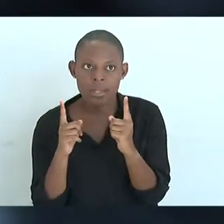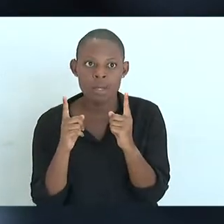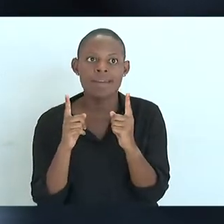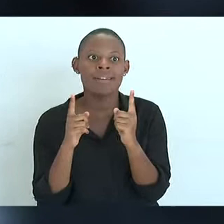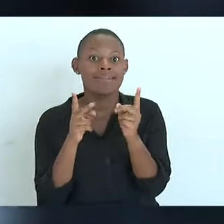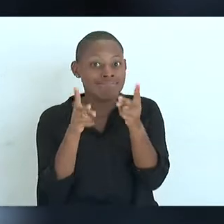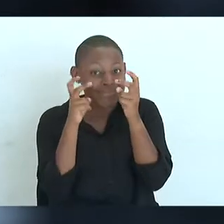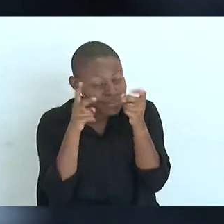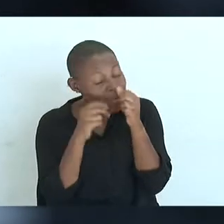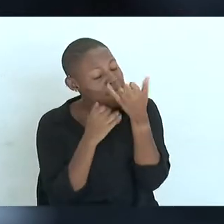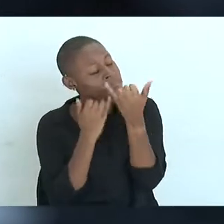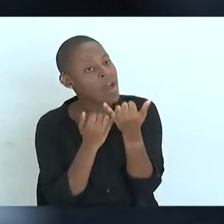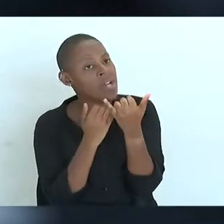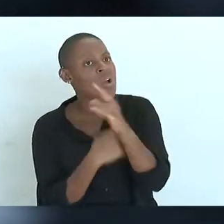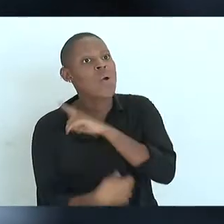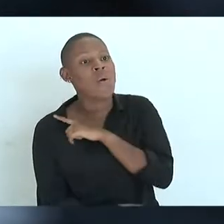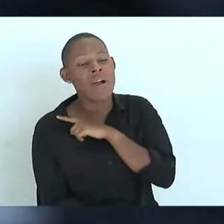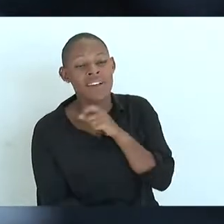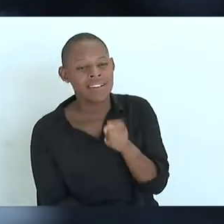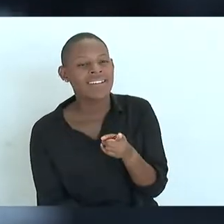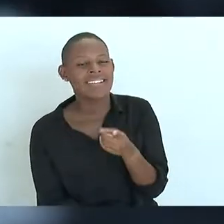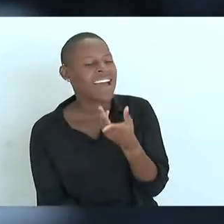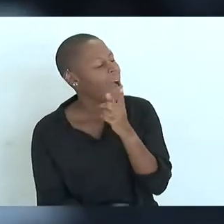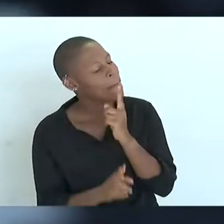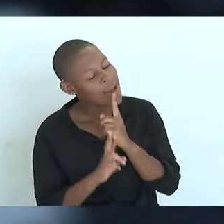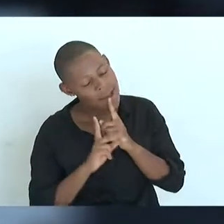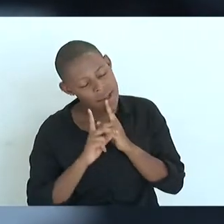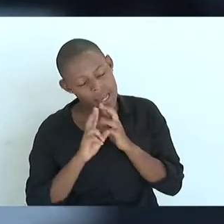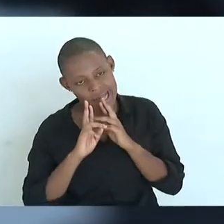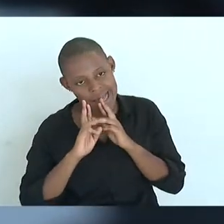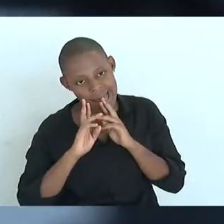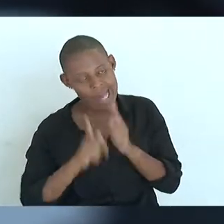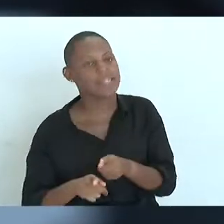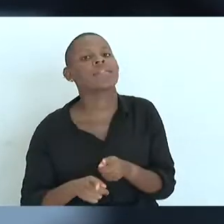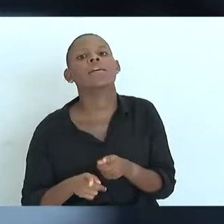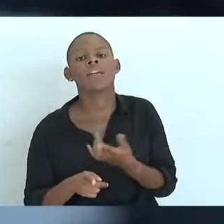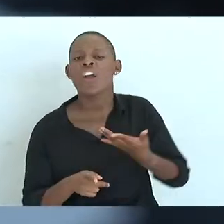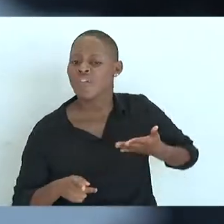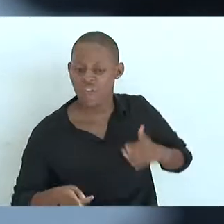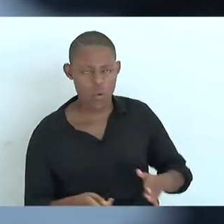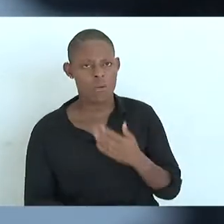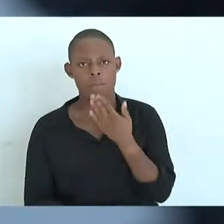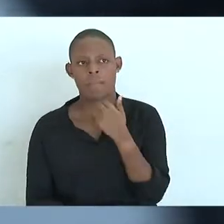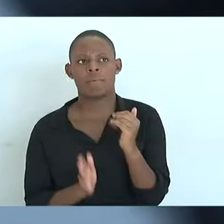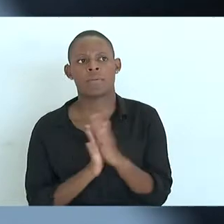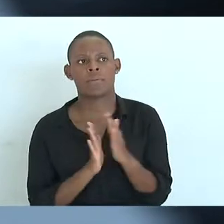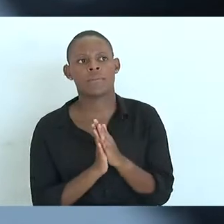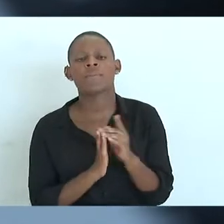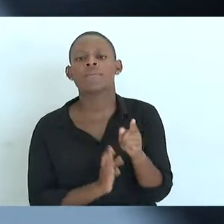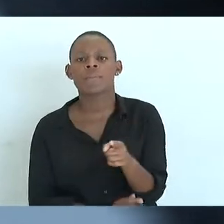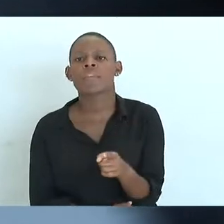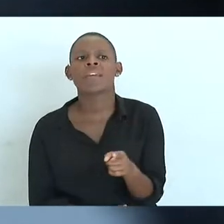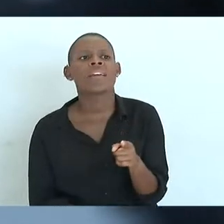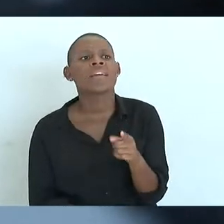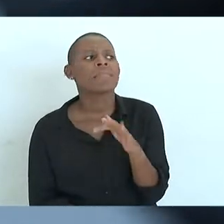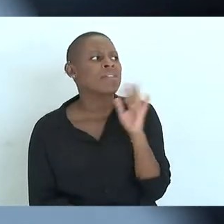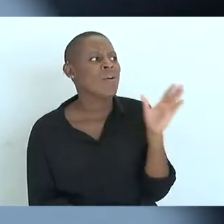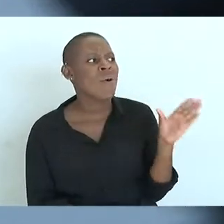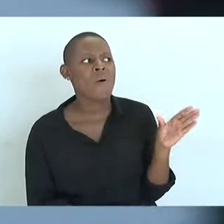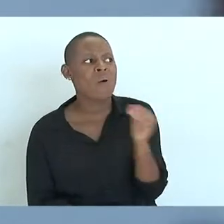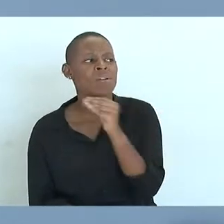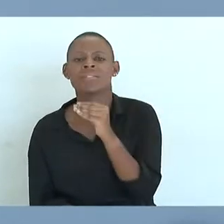some answers. And lastly, I'm asking, everybody wants employment. Everybody